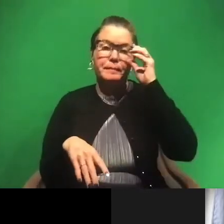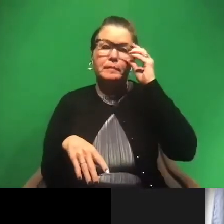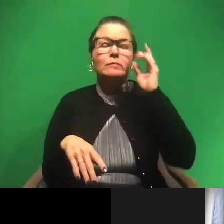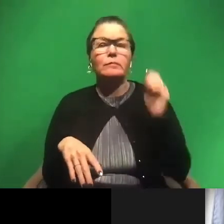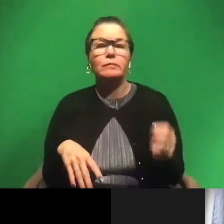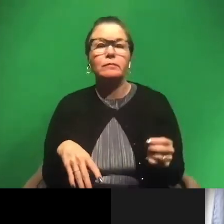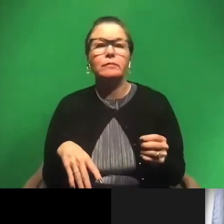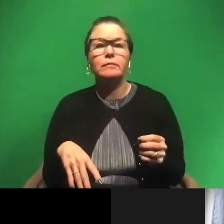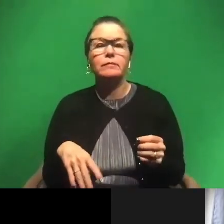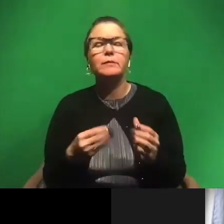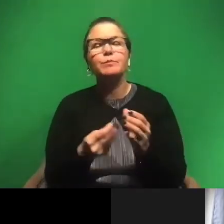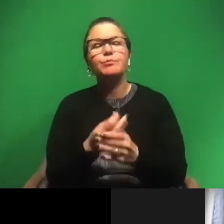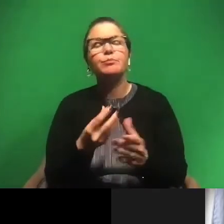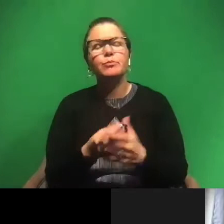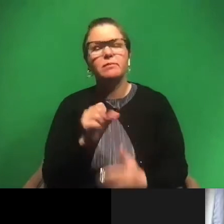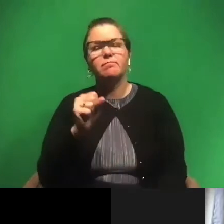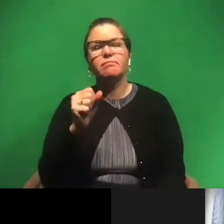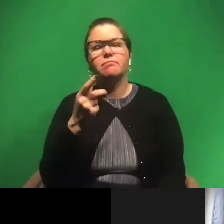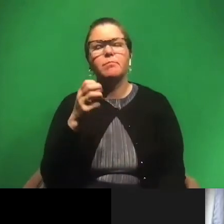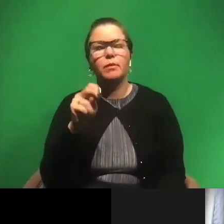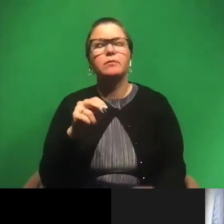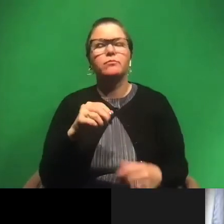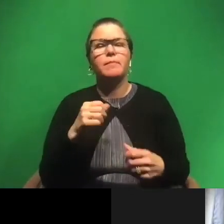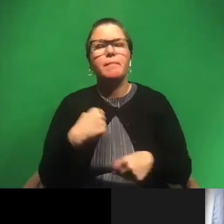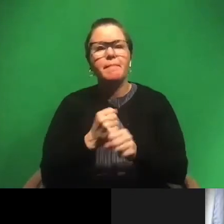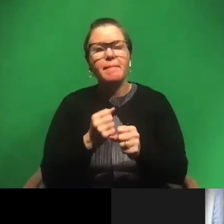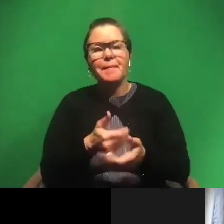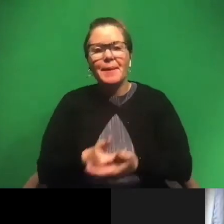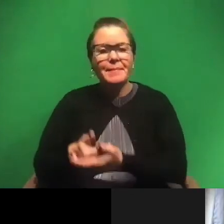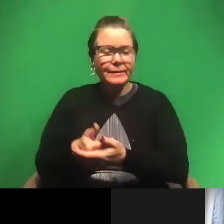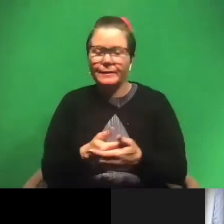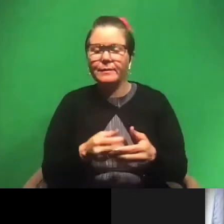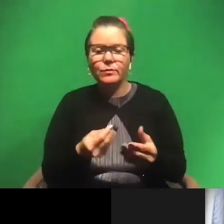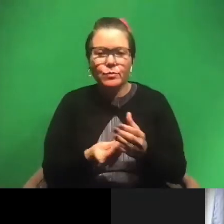every spring we spawn them. So we try to make lots of baby abalone, we grow them up,